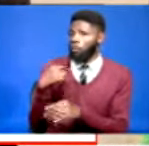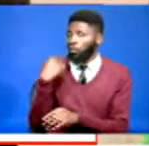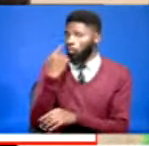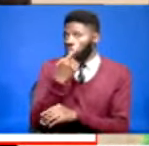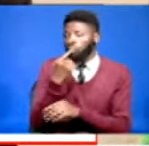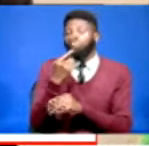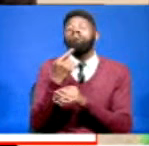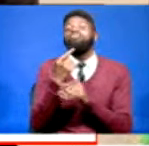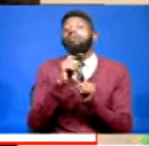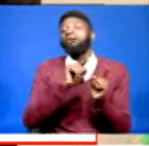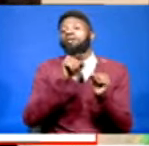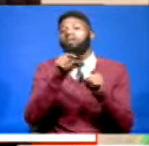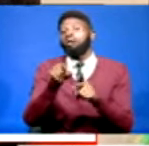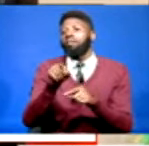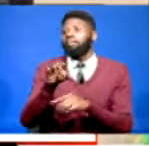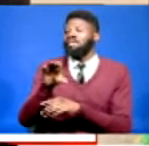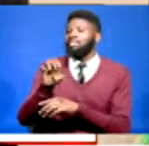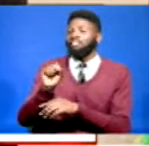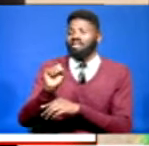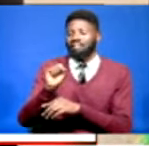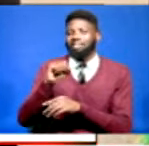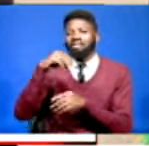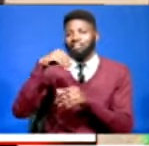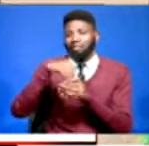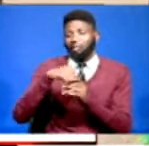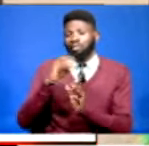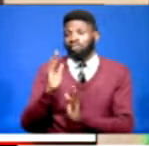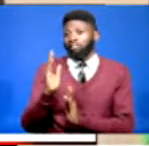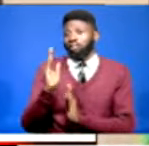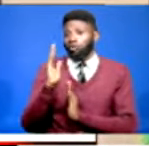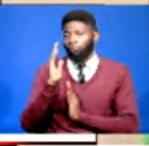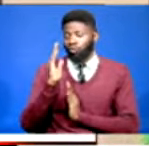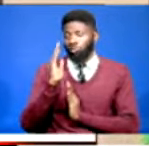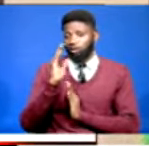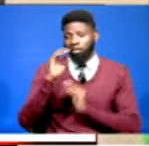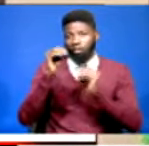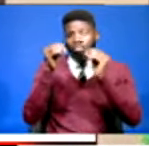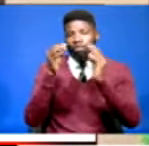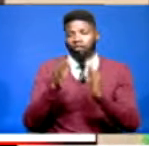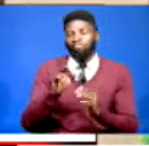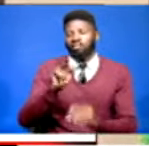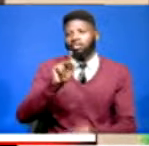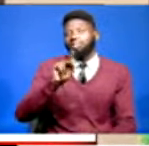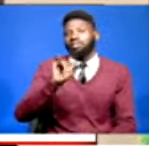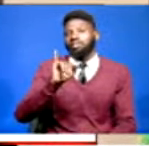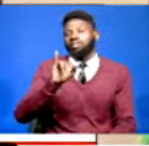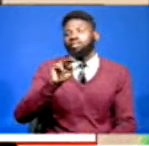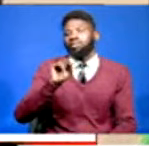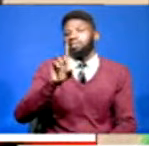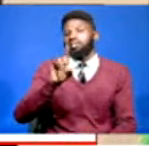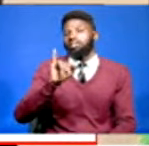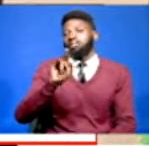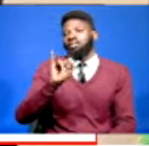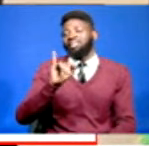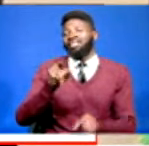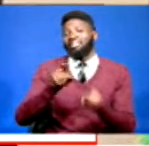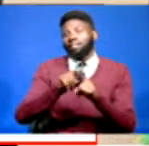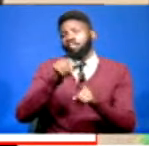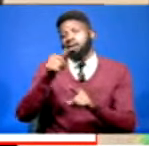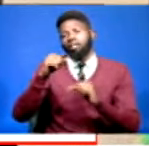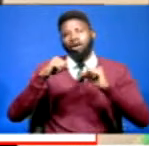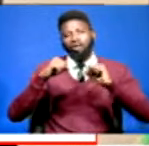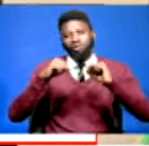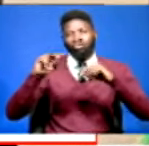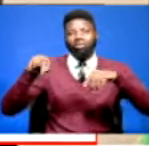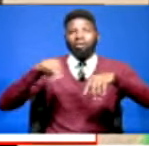Secretary, Professor Kithure Kindiki, and it was also attended by other officials in the National Security